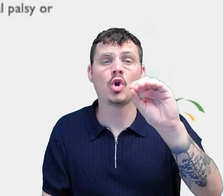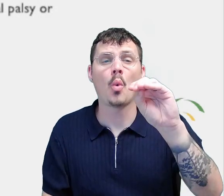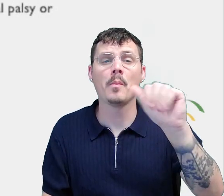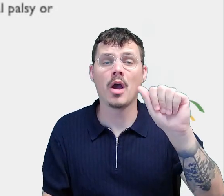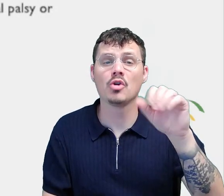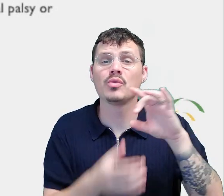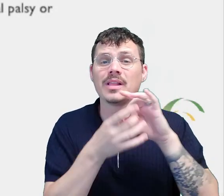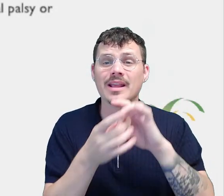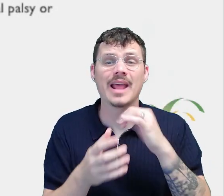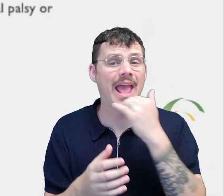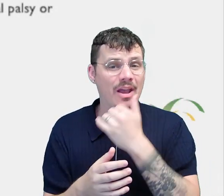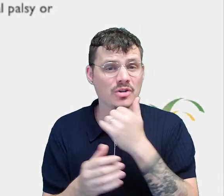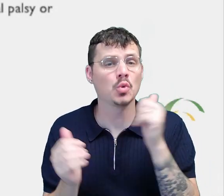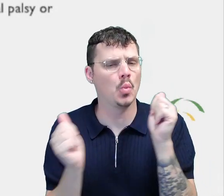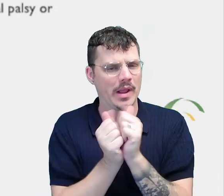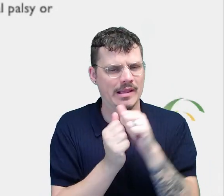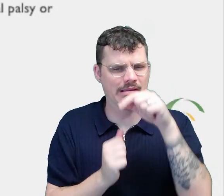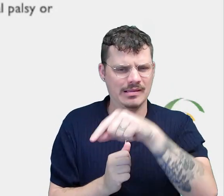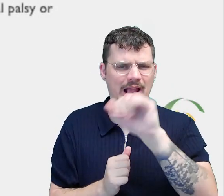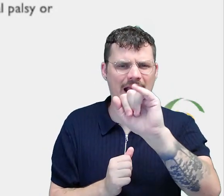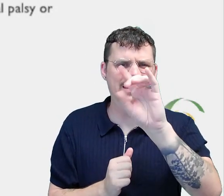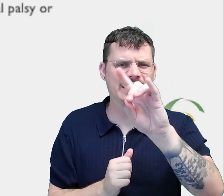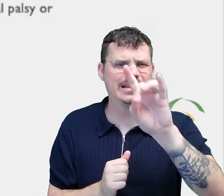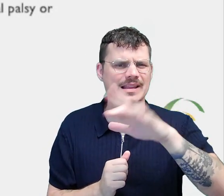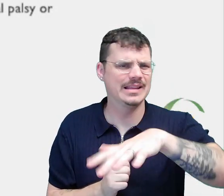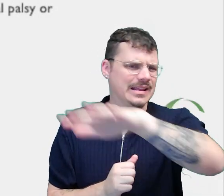Coma-related errors in persons with IDD